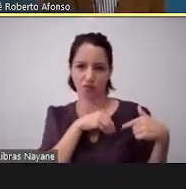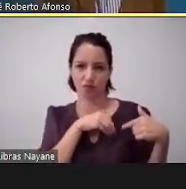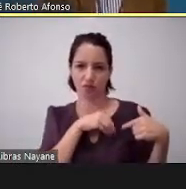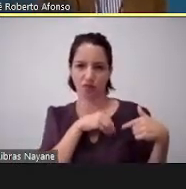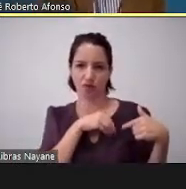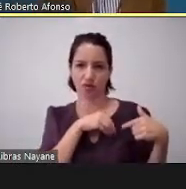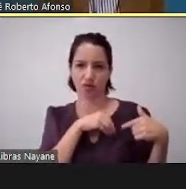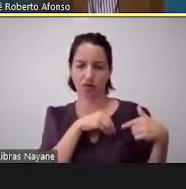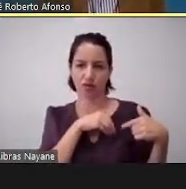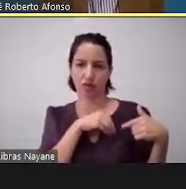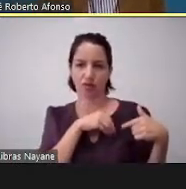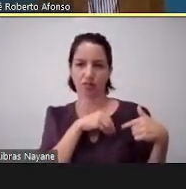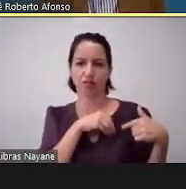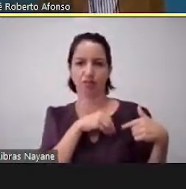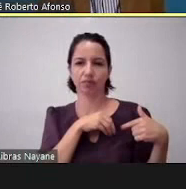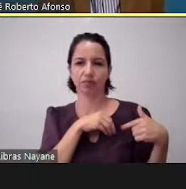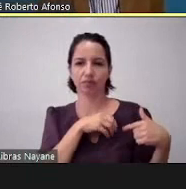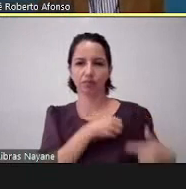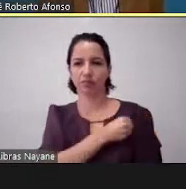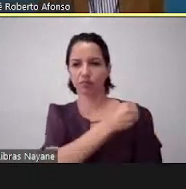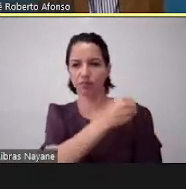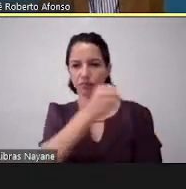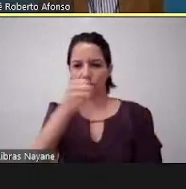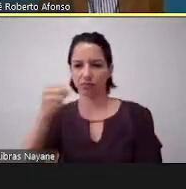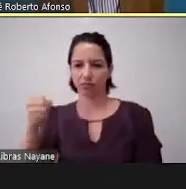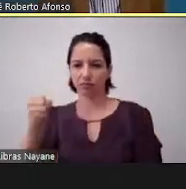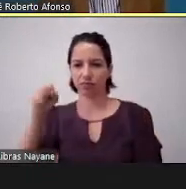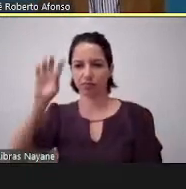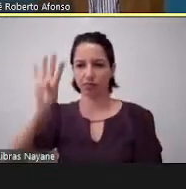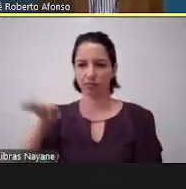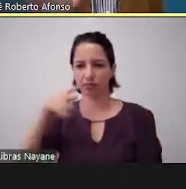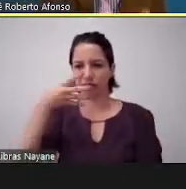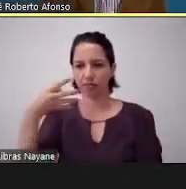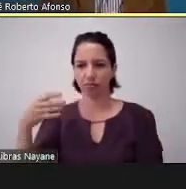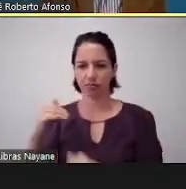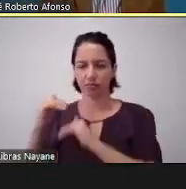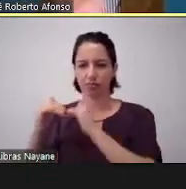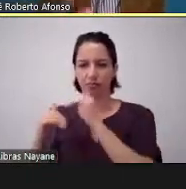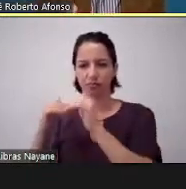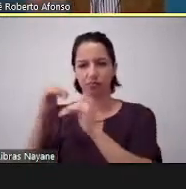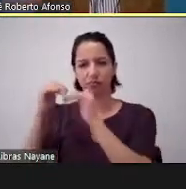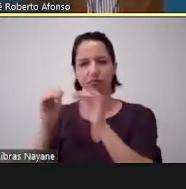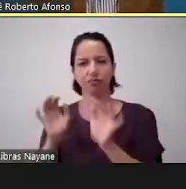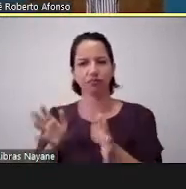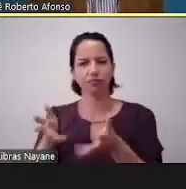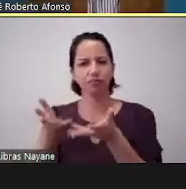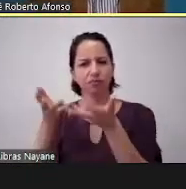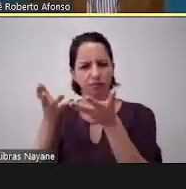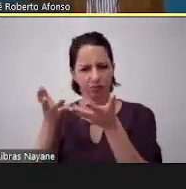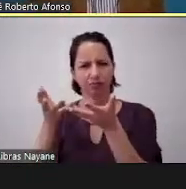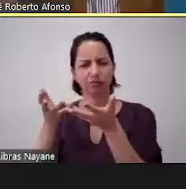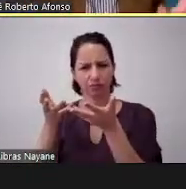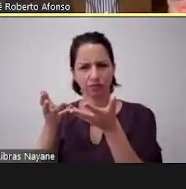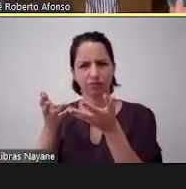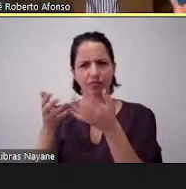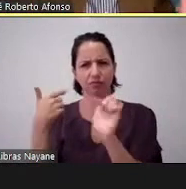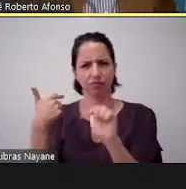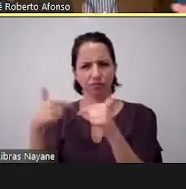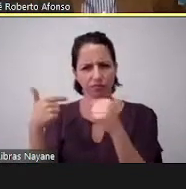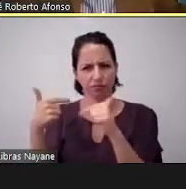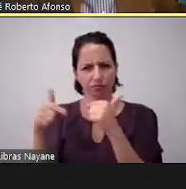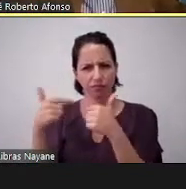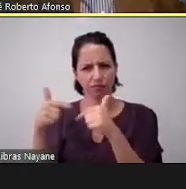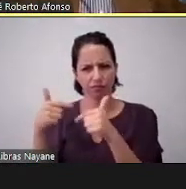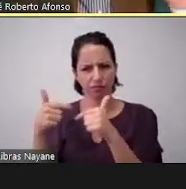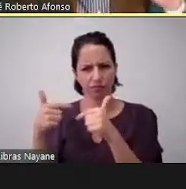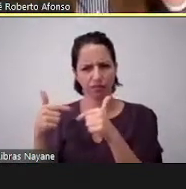instead of contributing and deducting from that income, sometimes we could stimulate